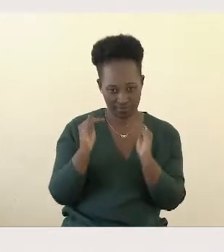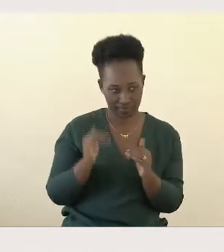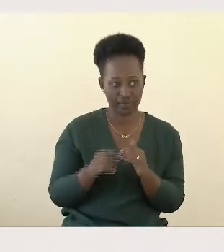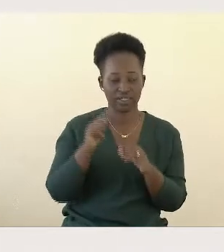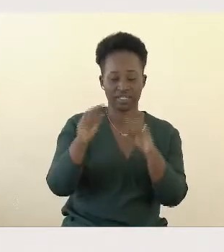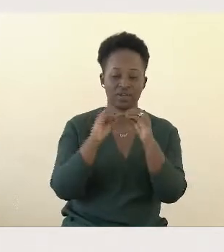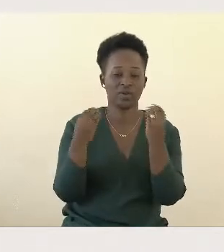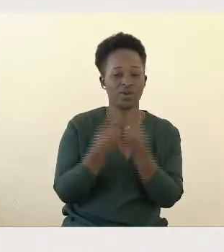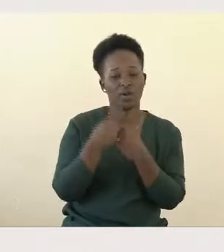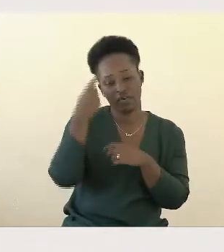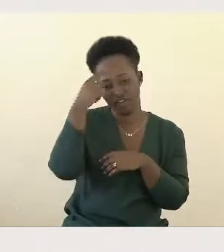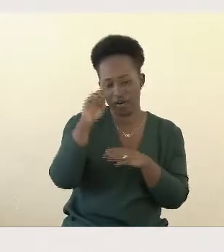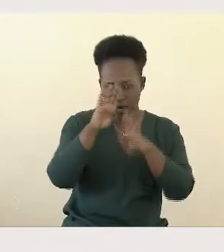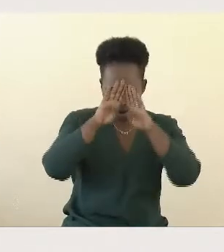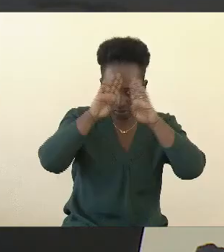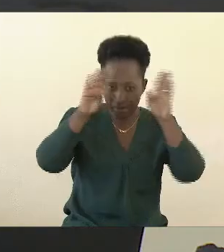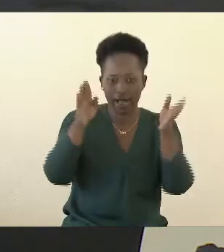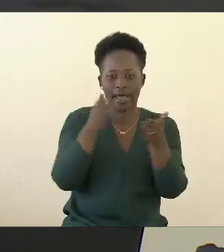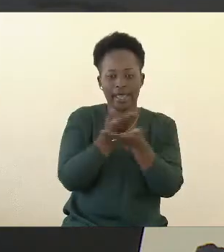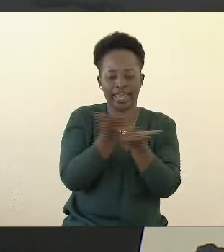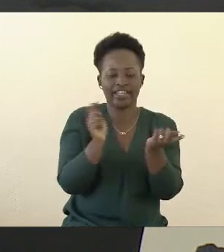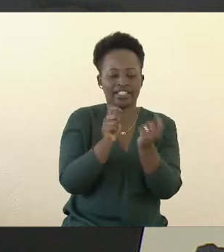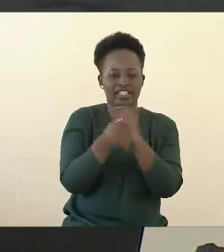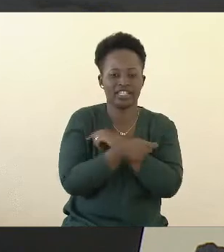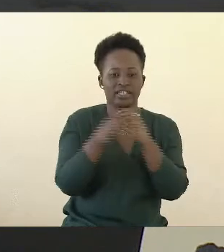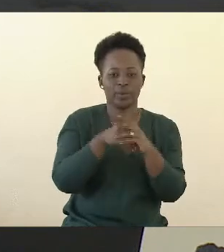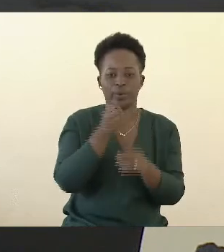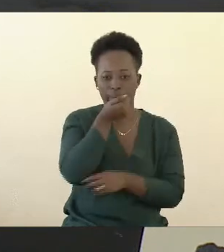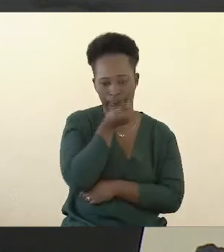responsible for detecting any change in temperature.